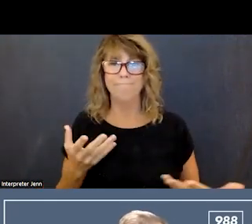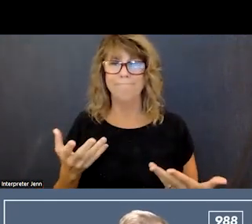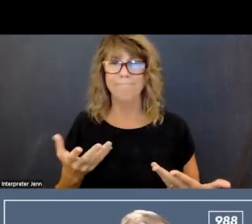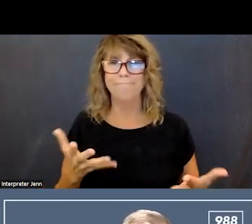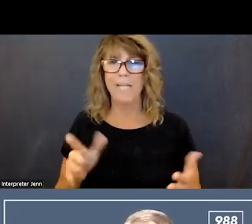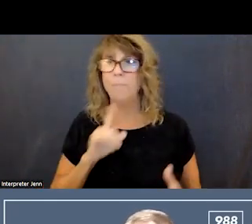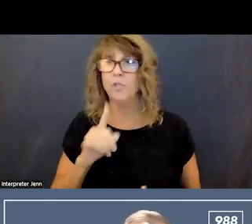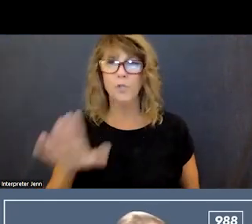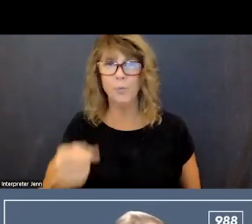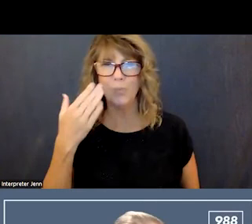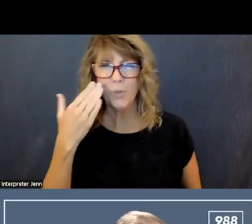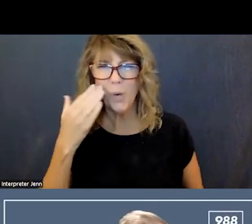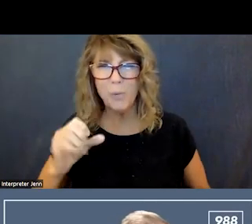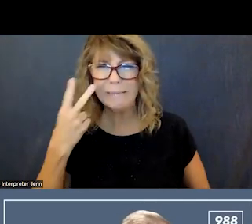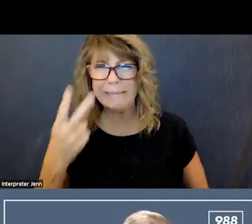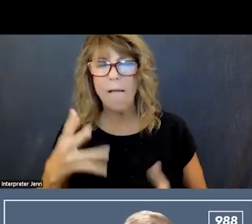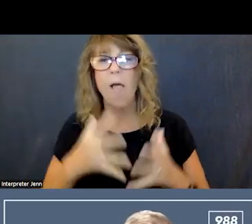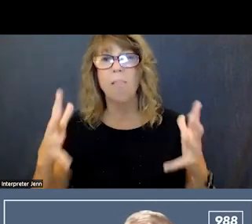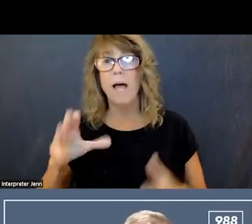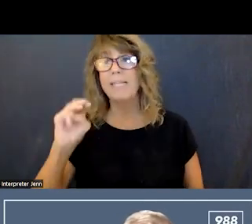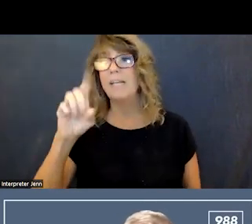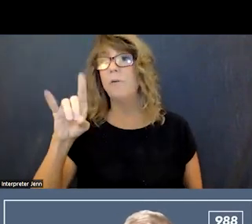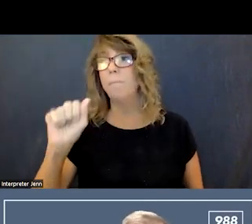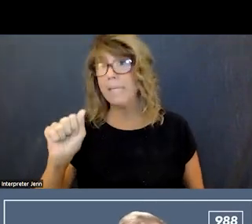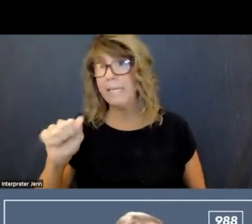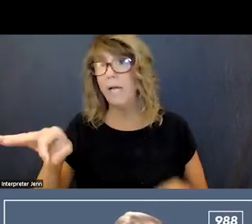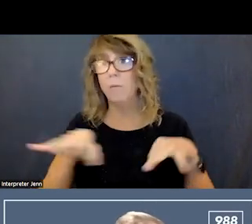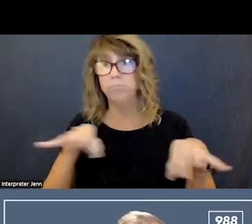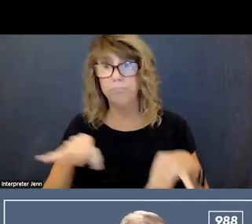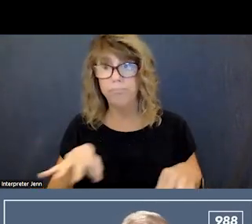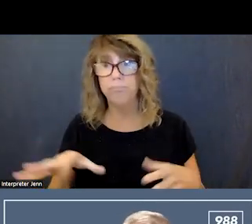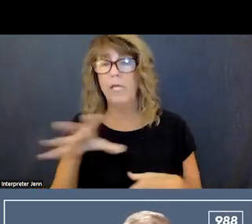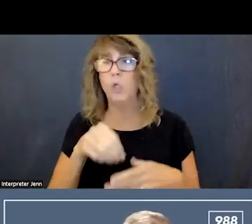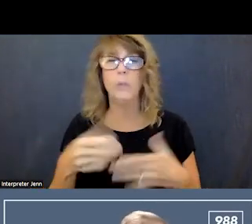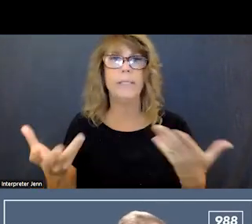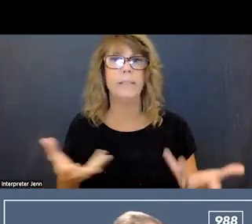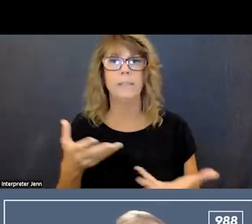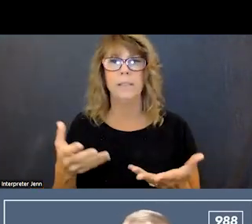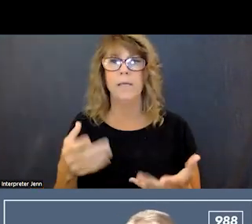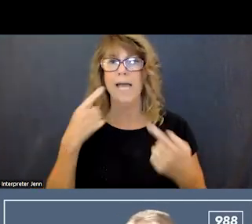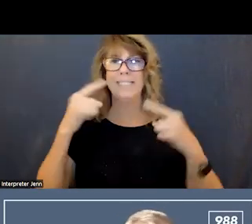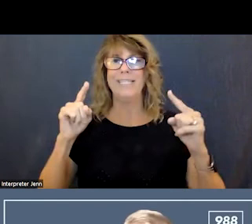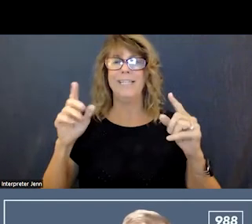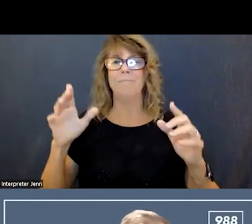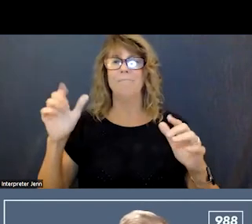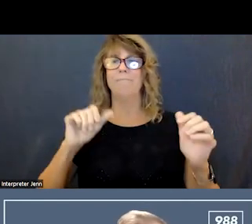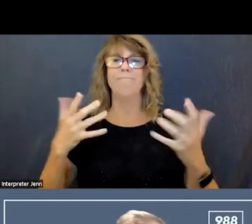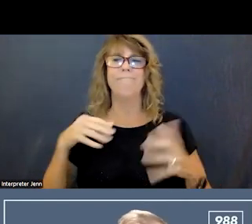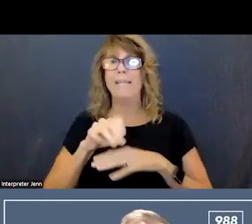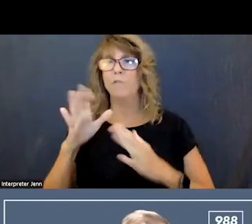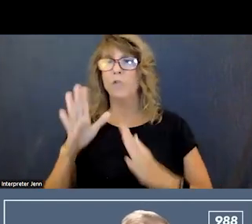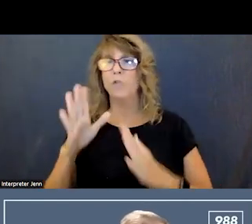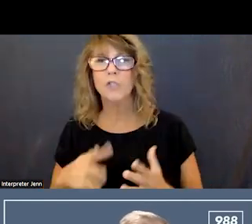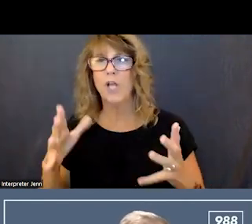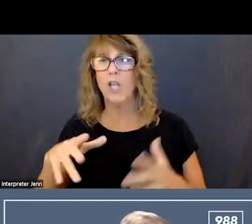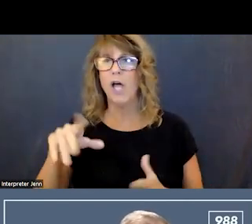apparent to all of you, lots of media coverage, including celebrities, influencers, a lot of